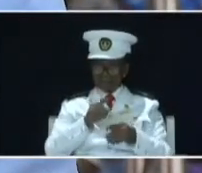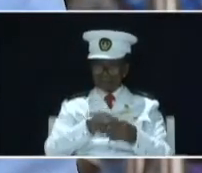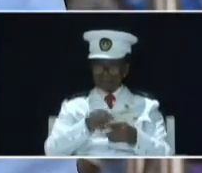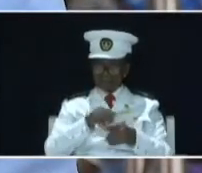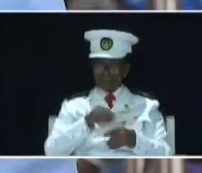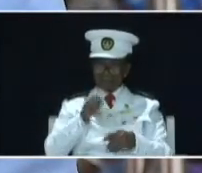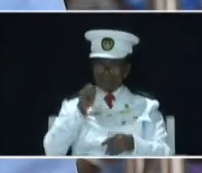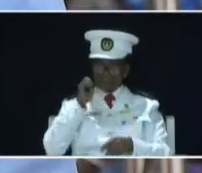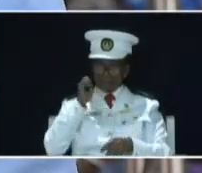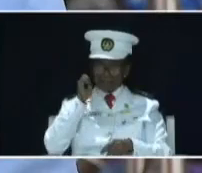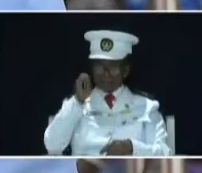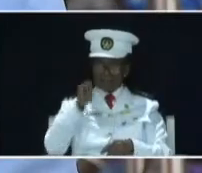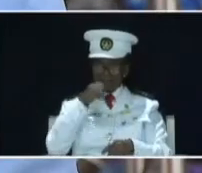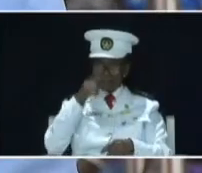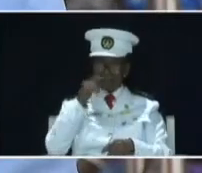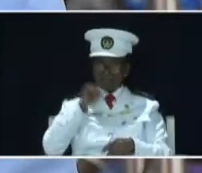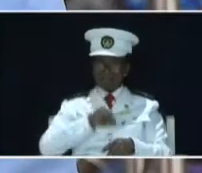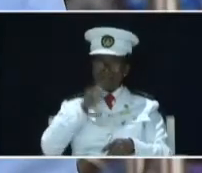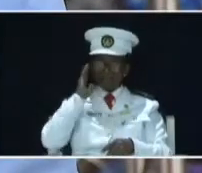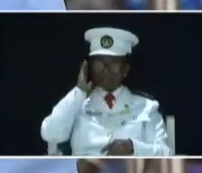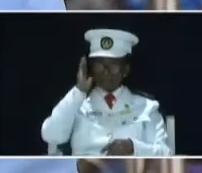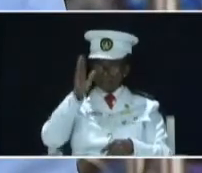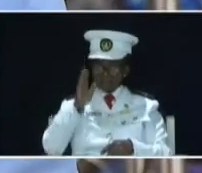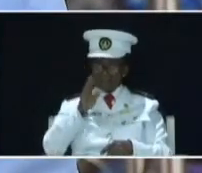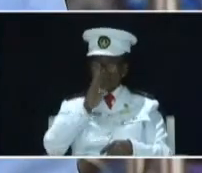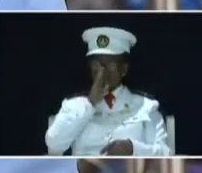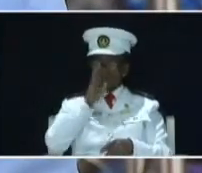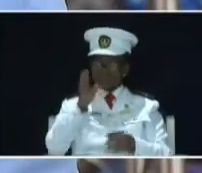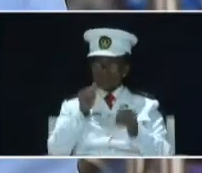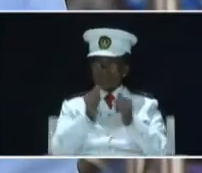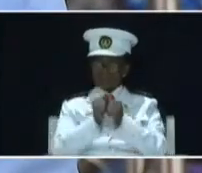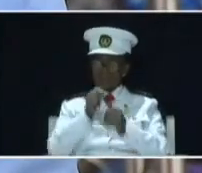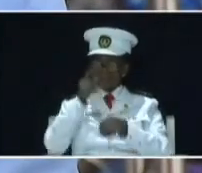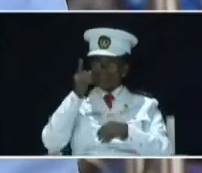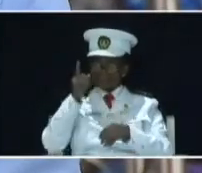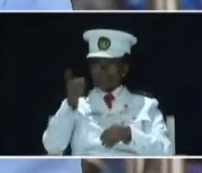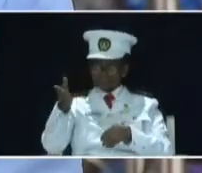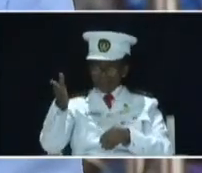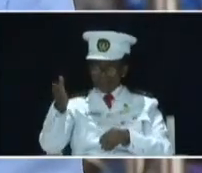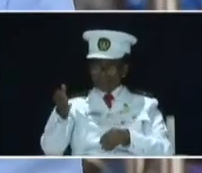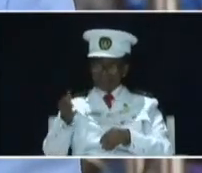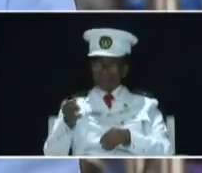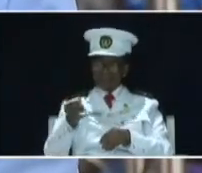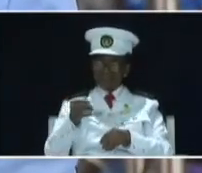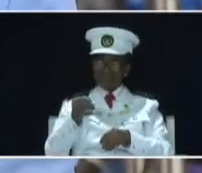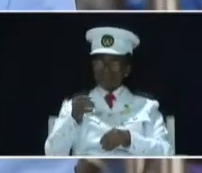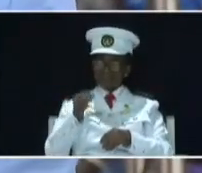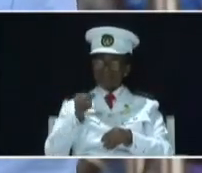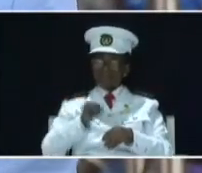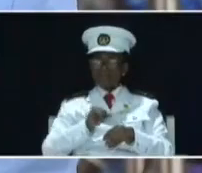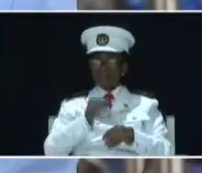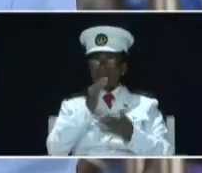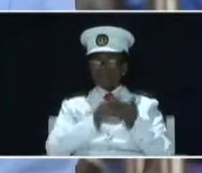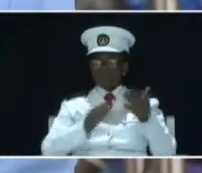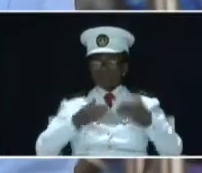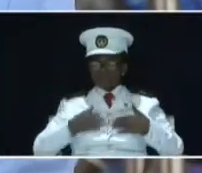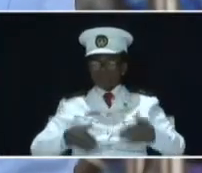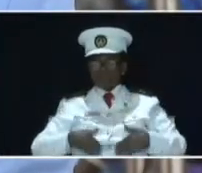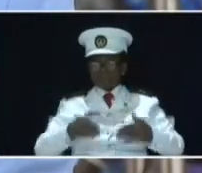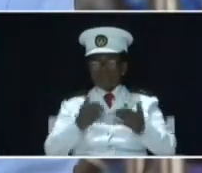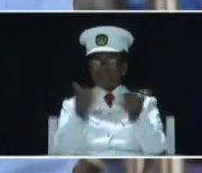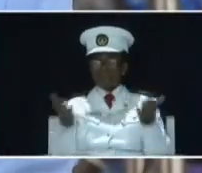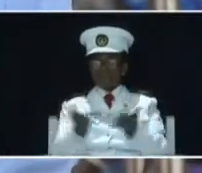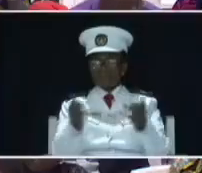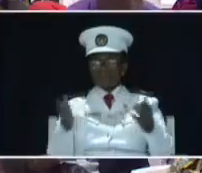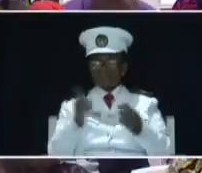says, Certainly I will be with thee. As somebody here tonight, you will never walk